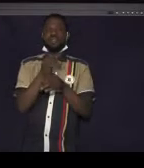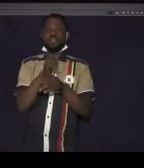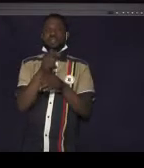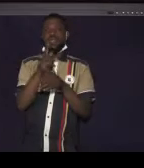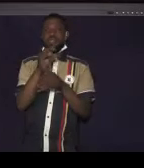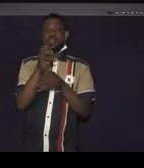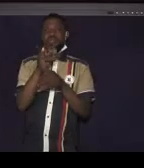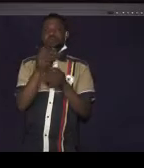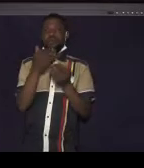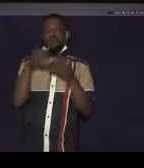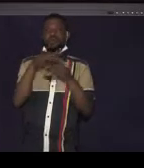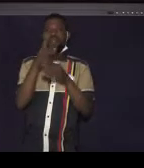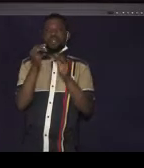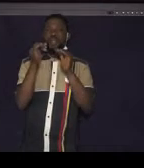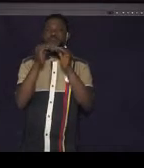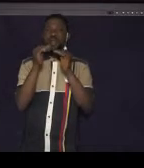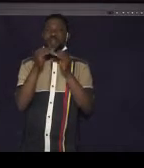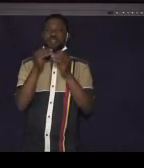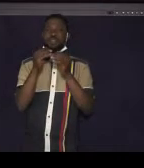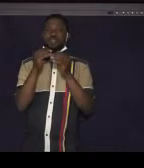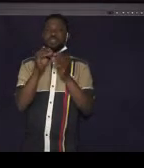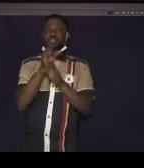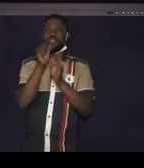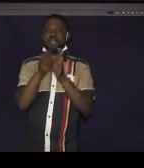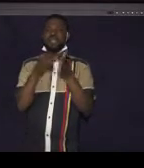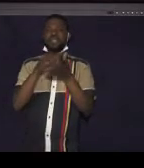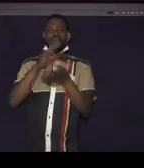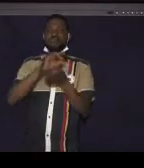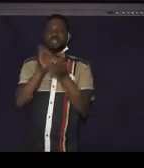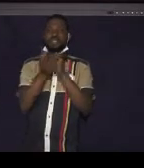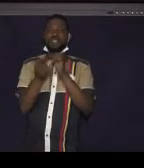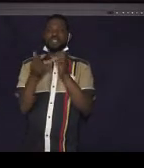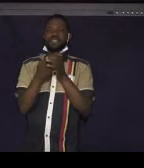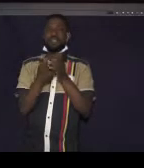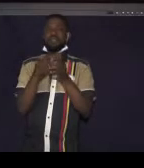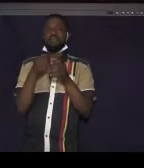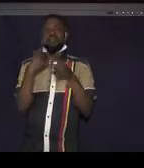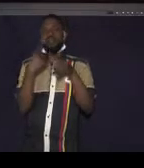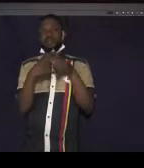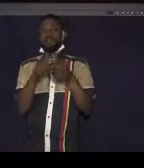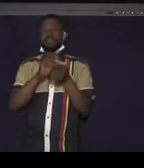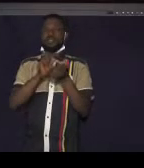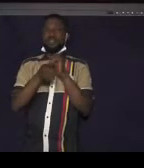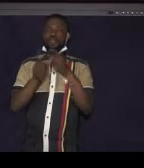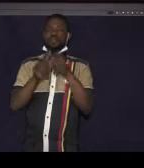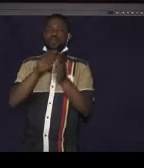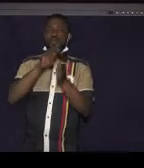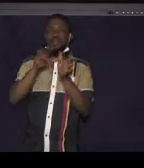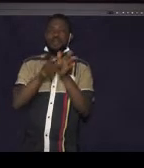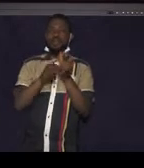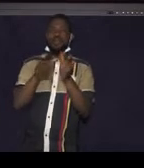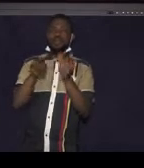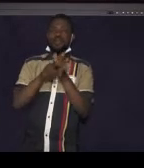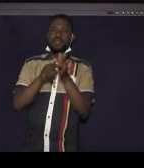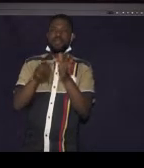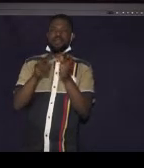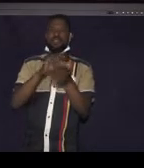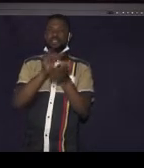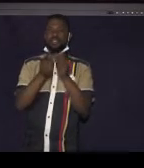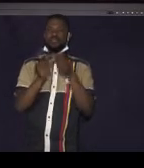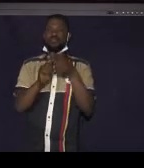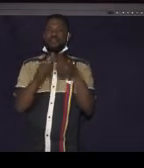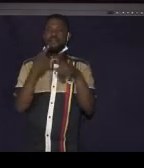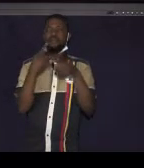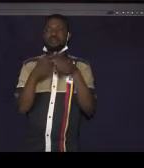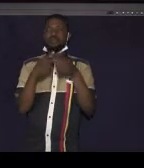the equality sign, then it will change the sign. If it's positive, it will change to negative. If it is negative, it will change to positive. So now